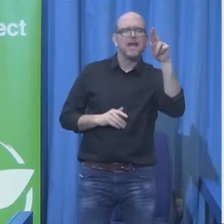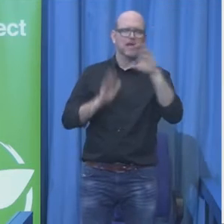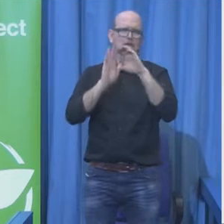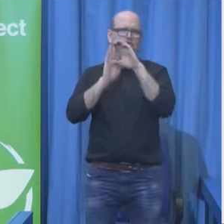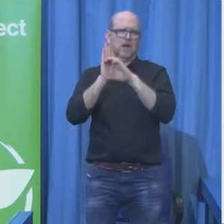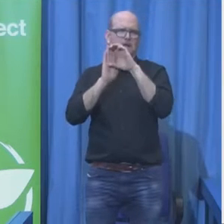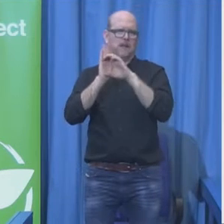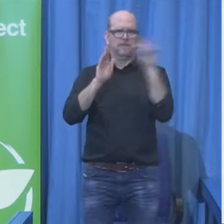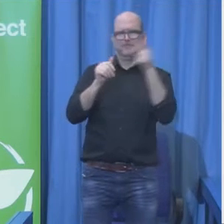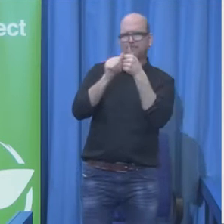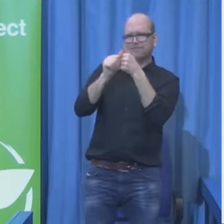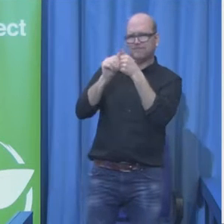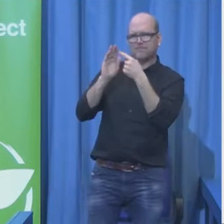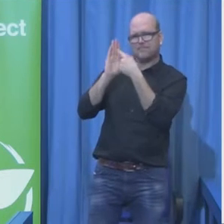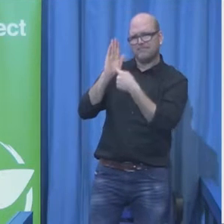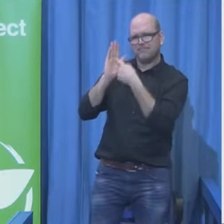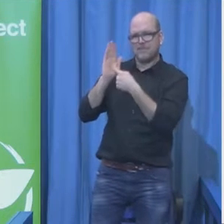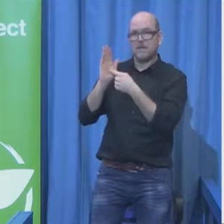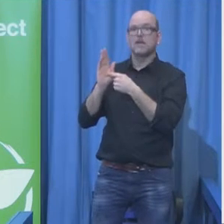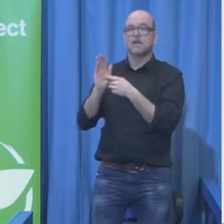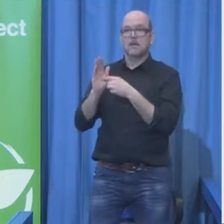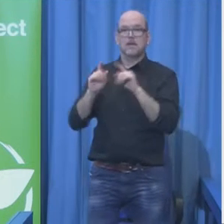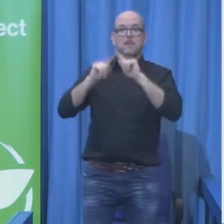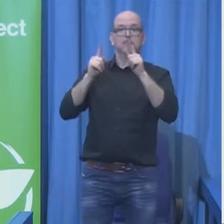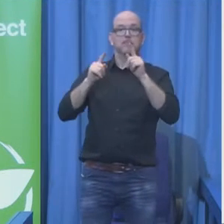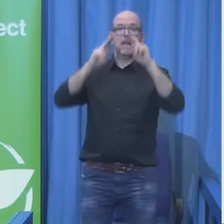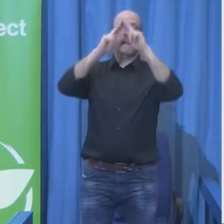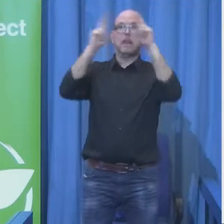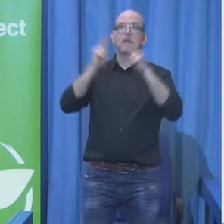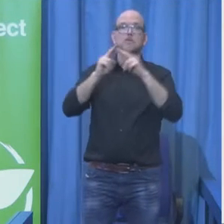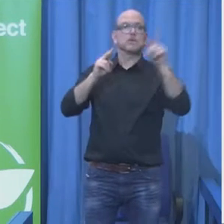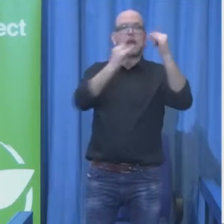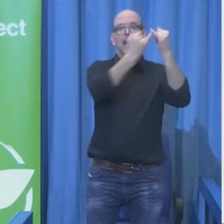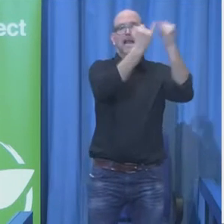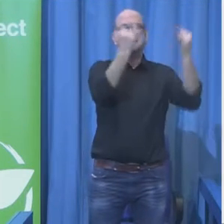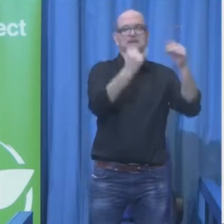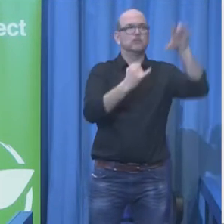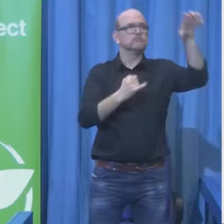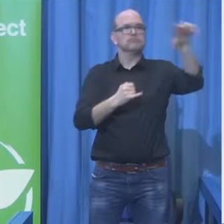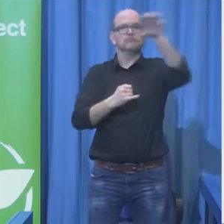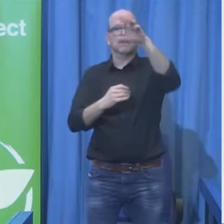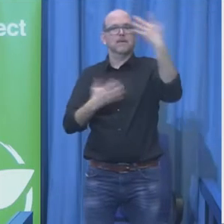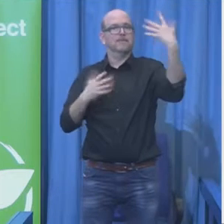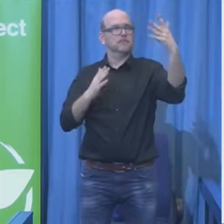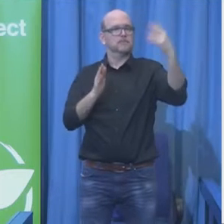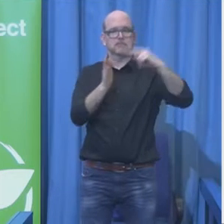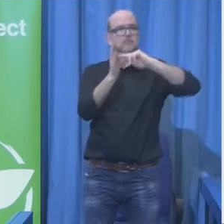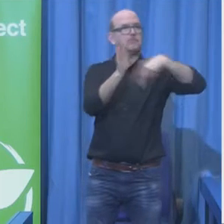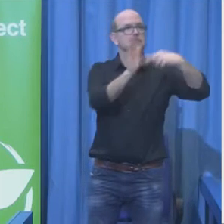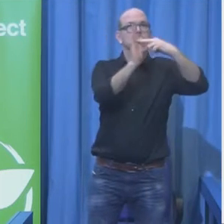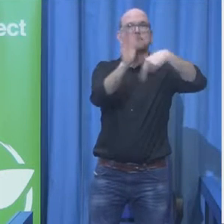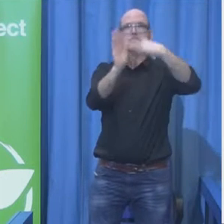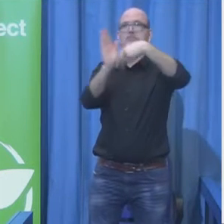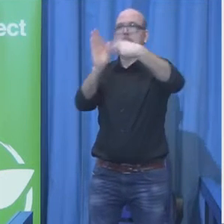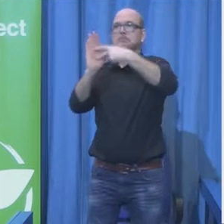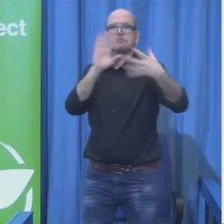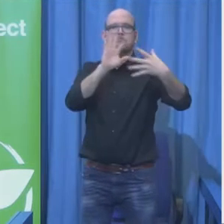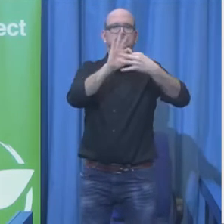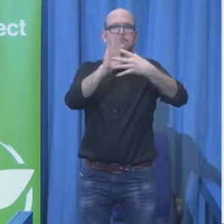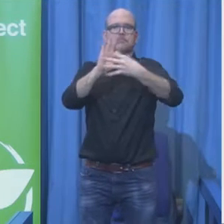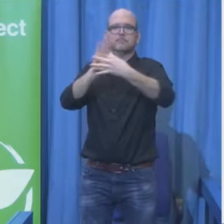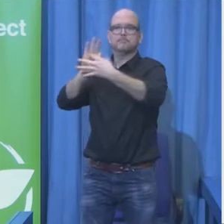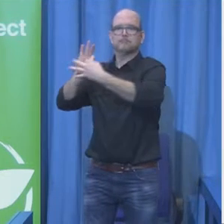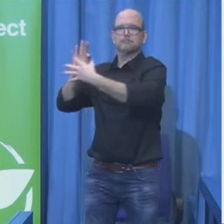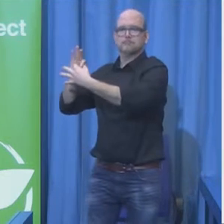international human rights instruments. So, what has that meant so far for us? In April 2006, the Council of